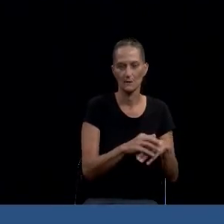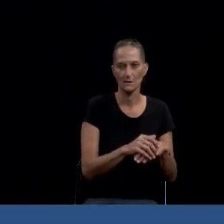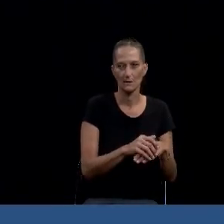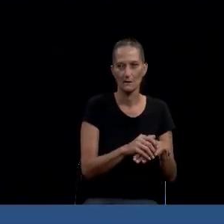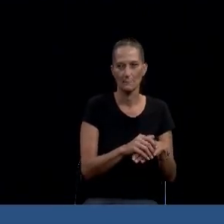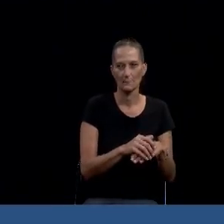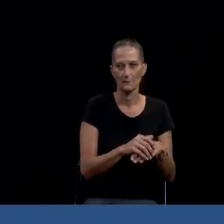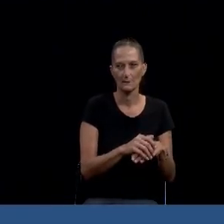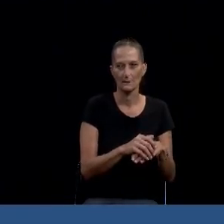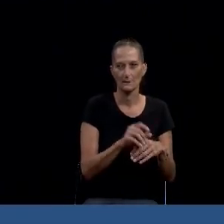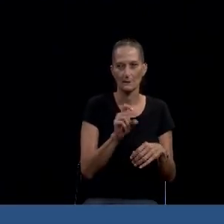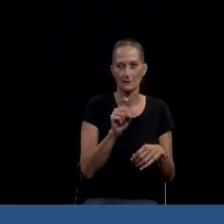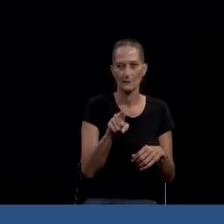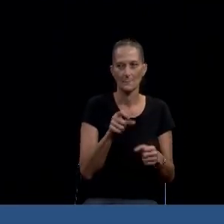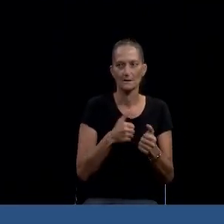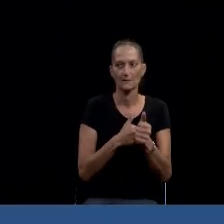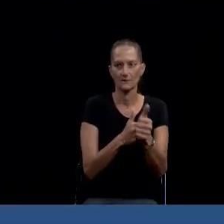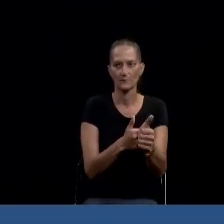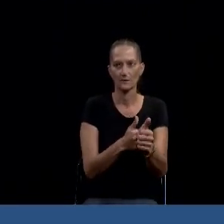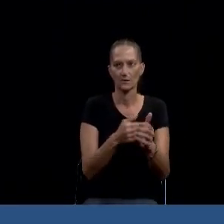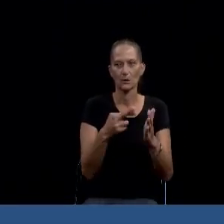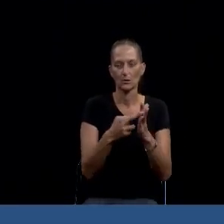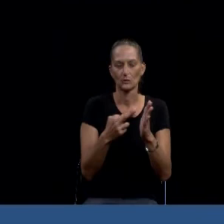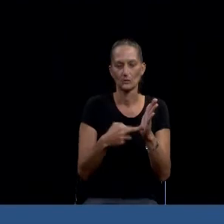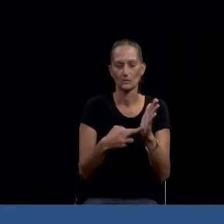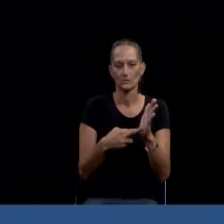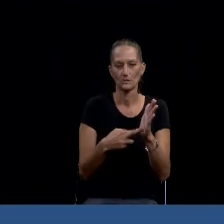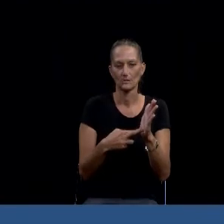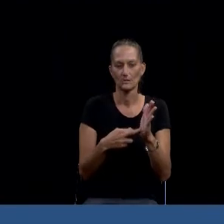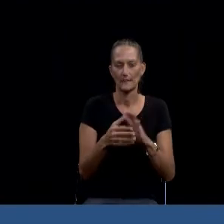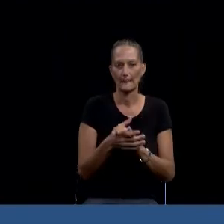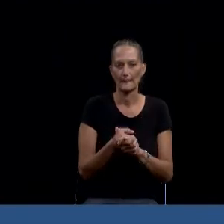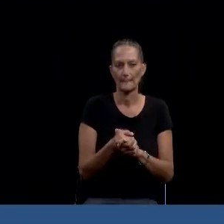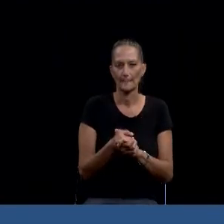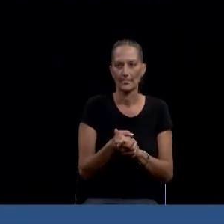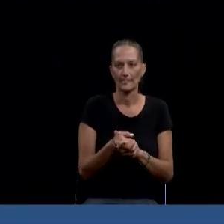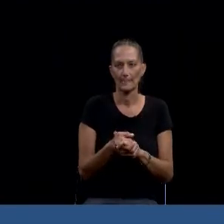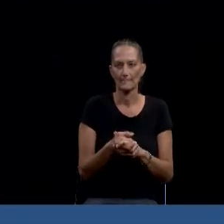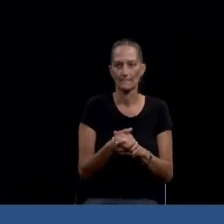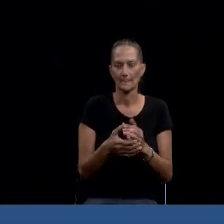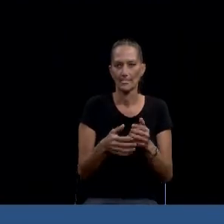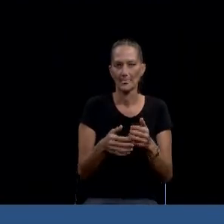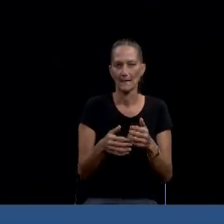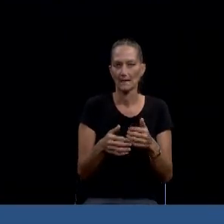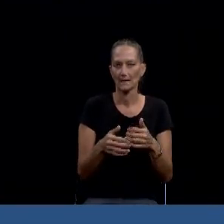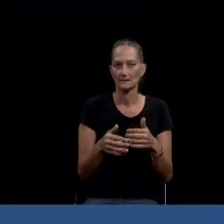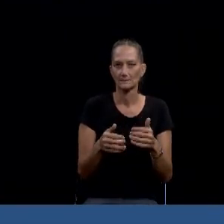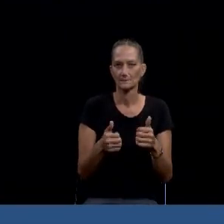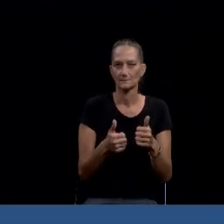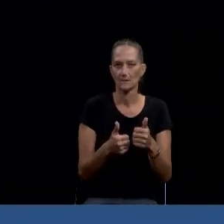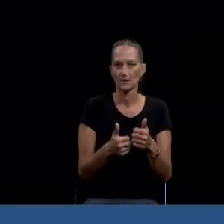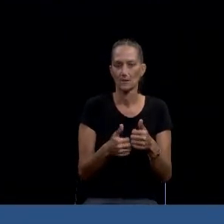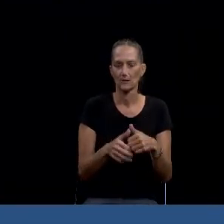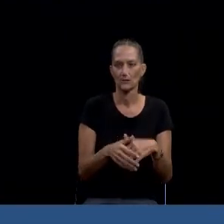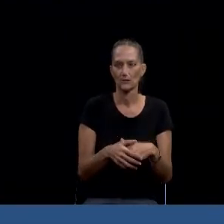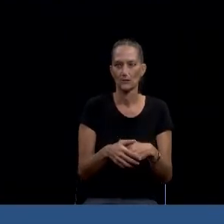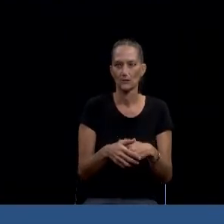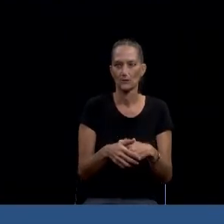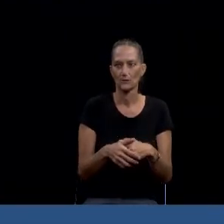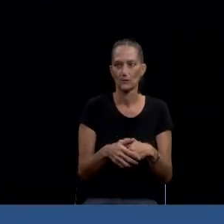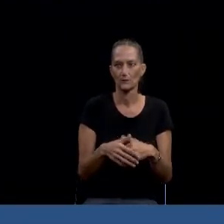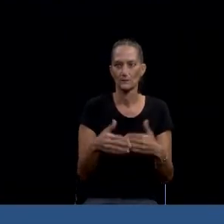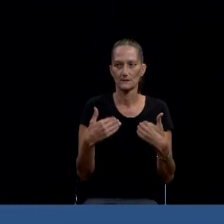do have a few families that are either overhoused or underhoused. And by that, I mean, we